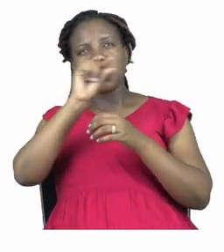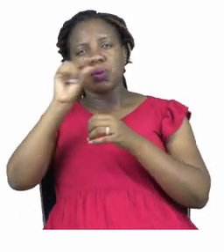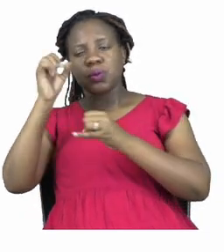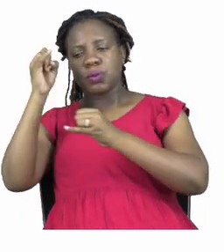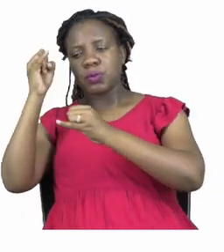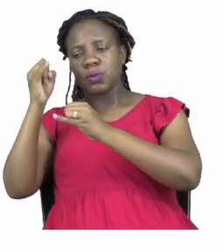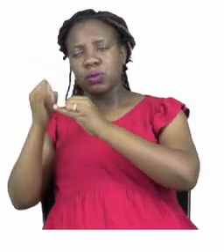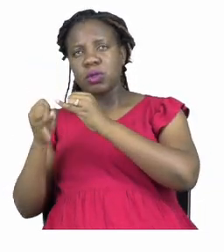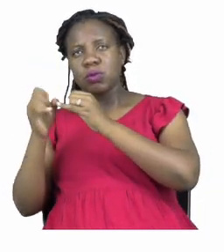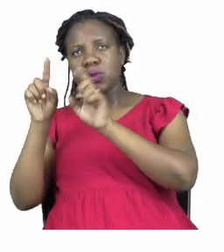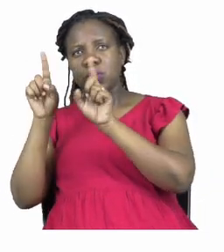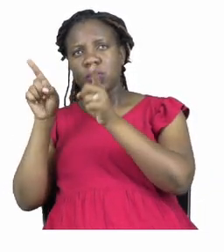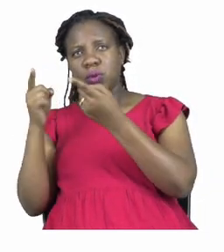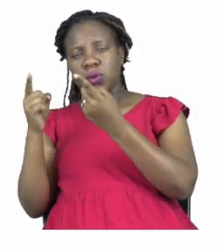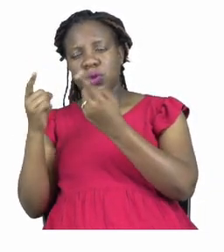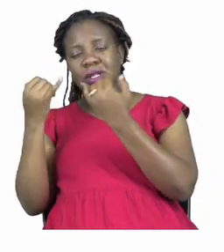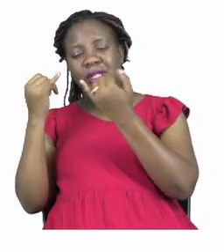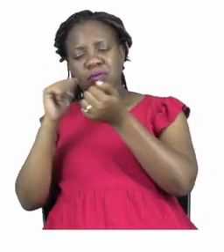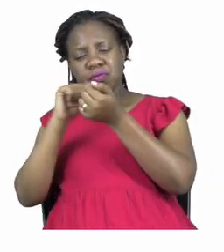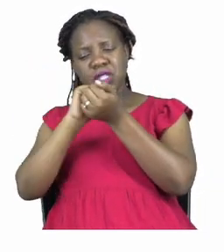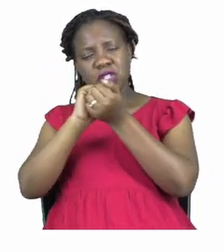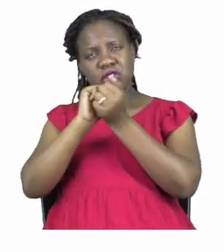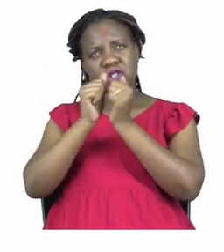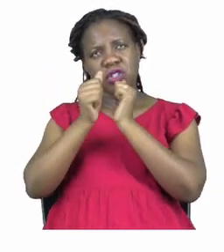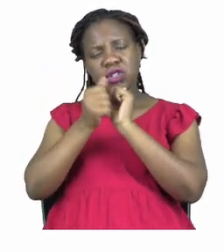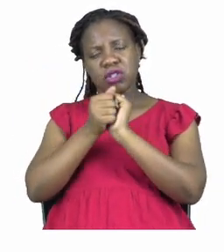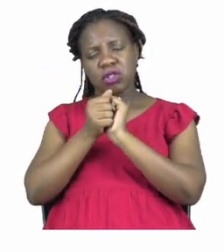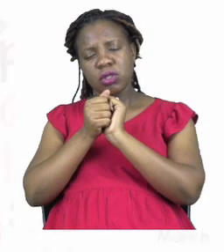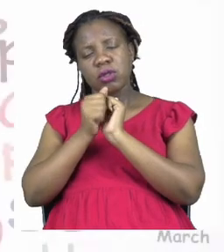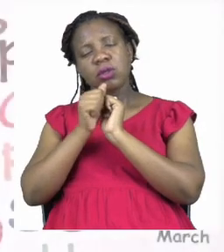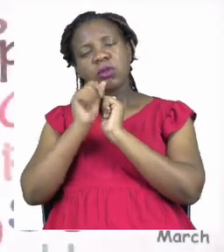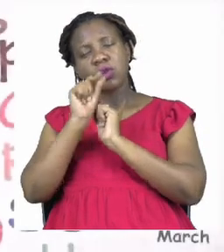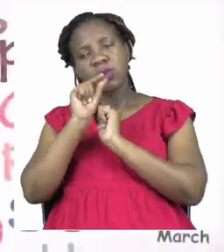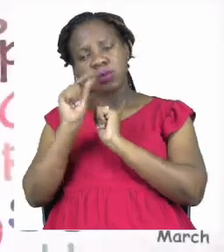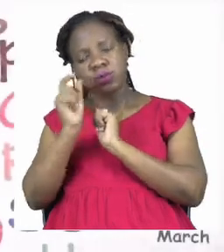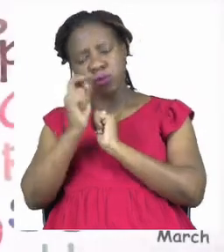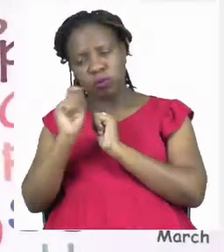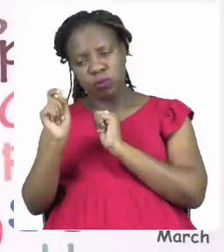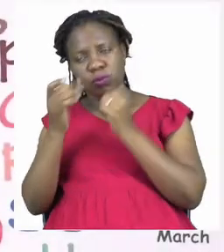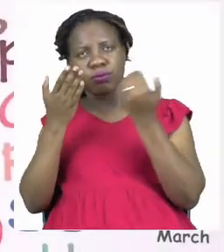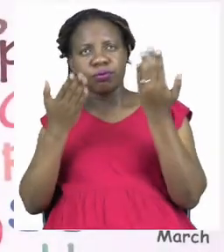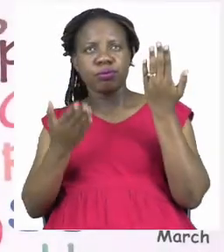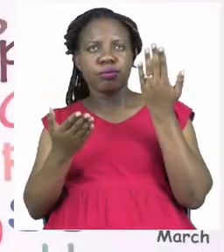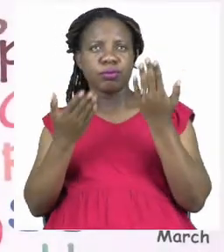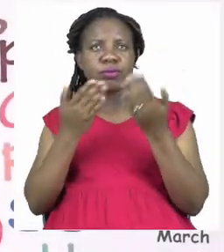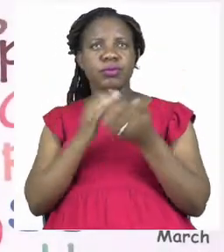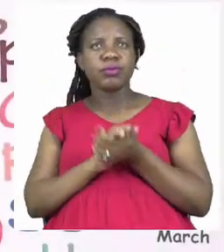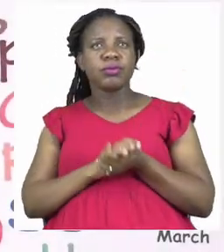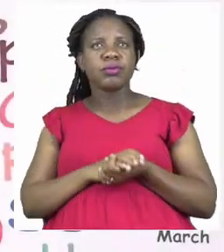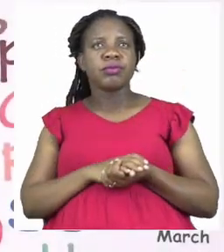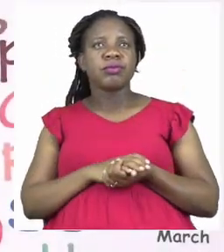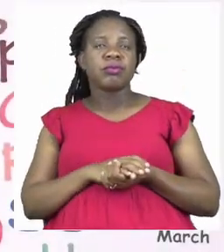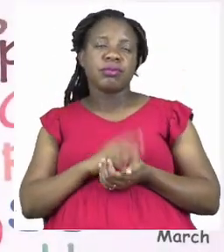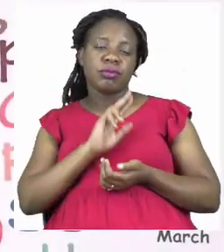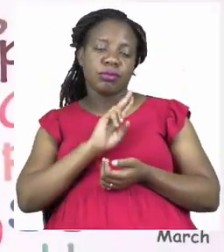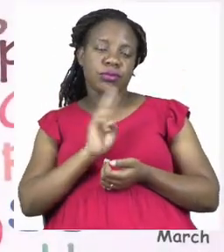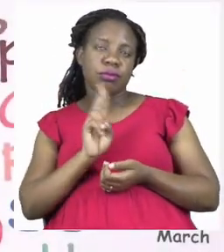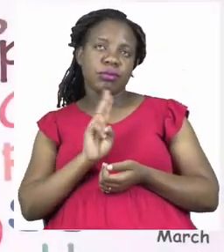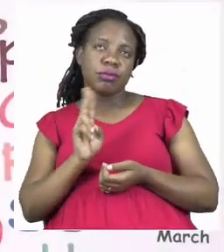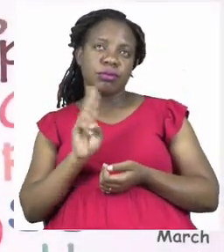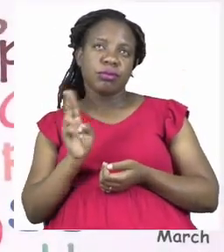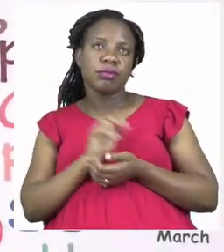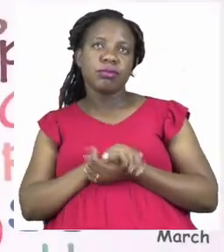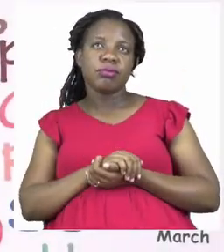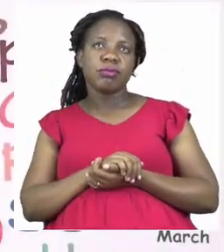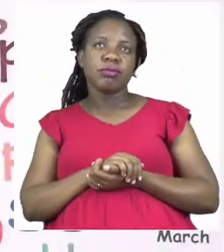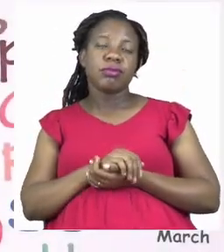one together, H. Let's take a look at H on the board. Now, H says,